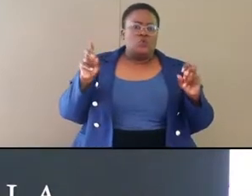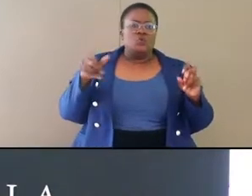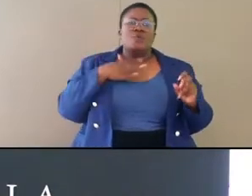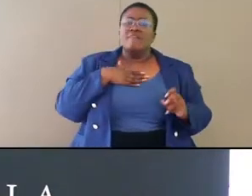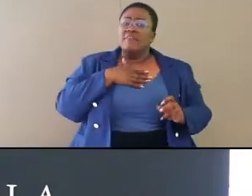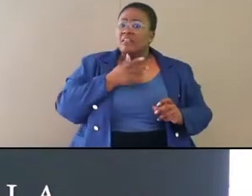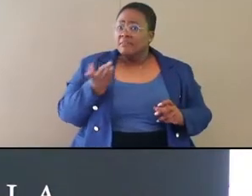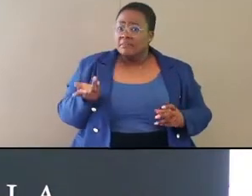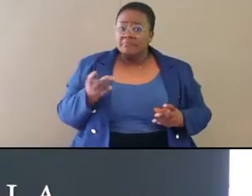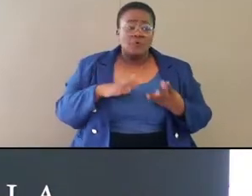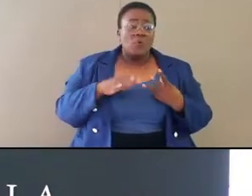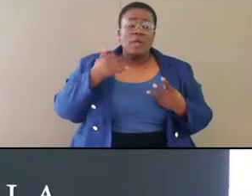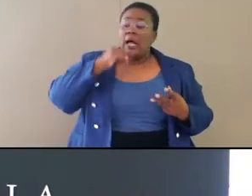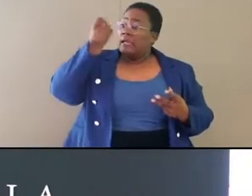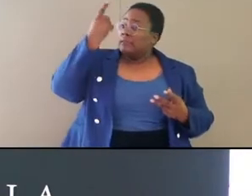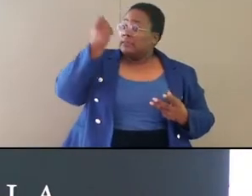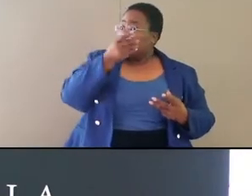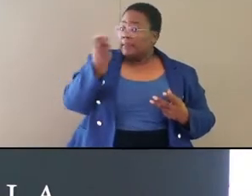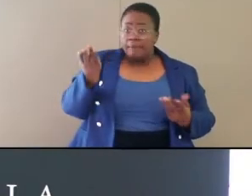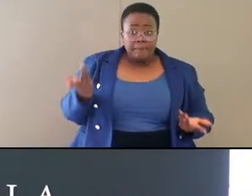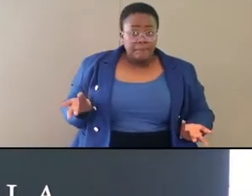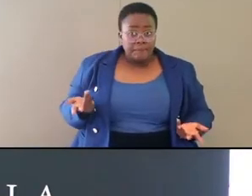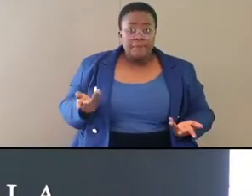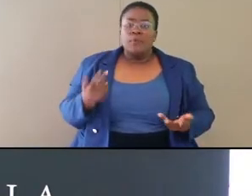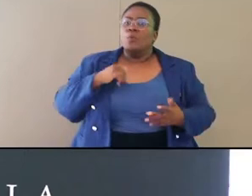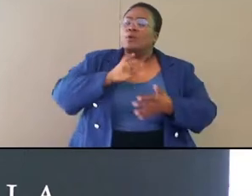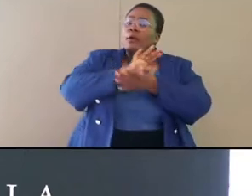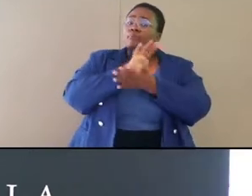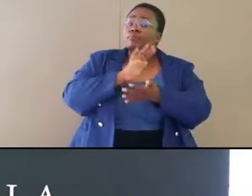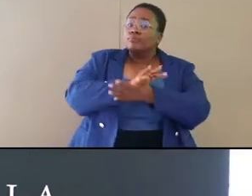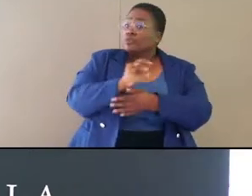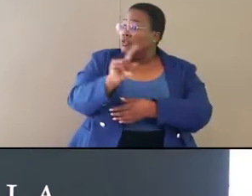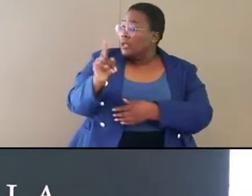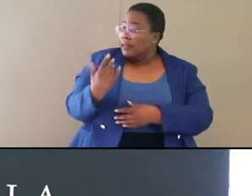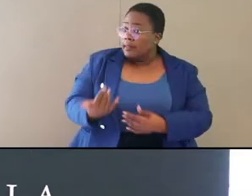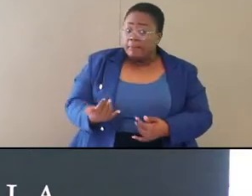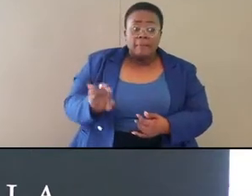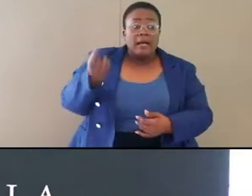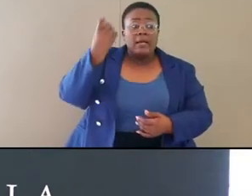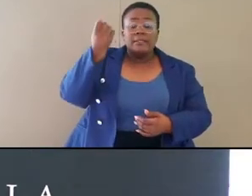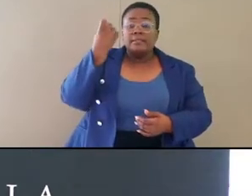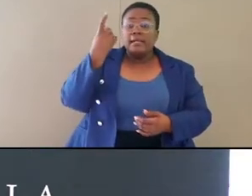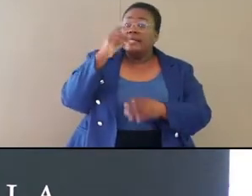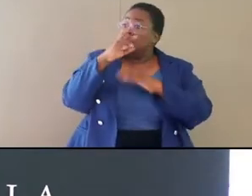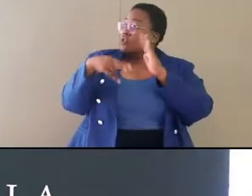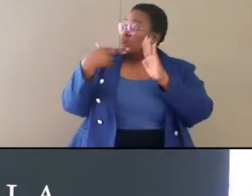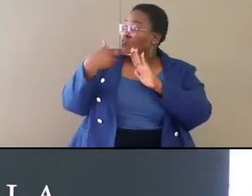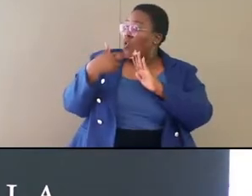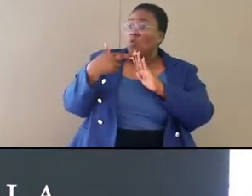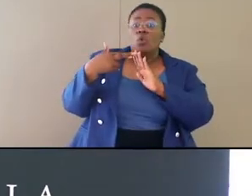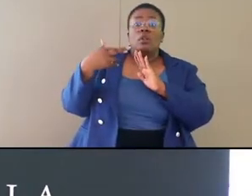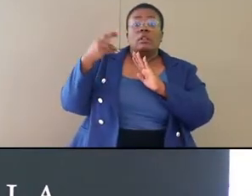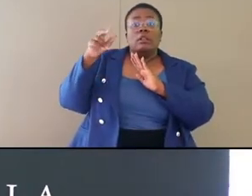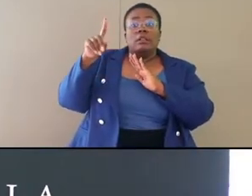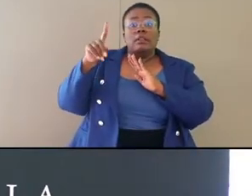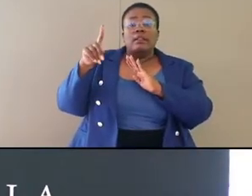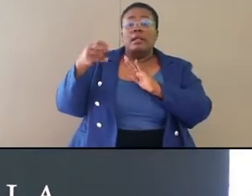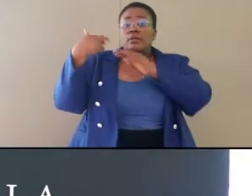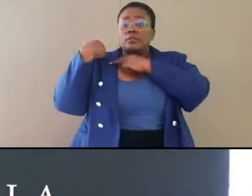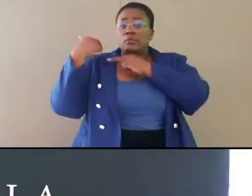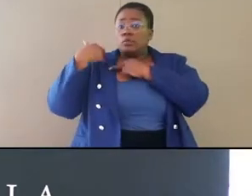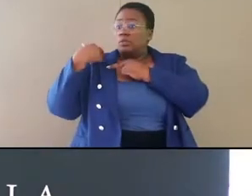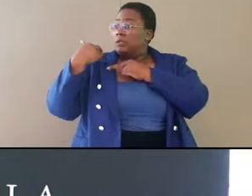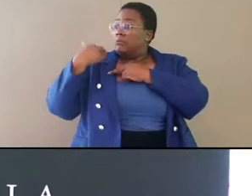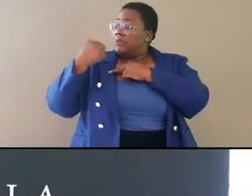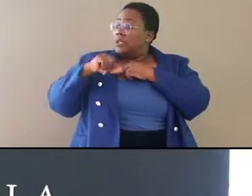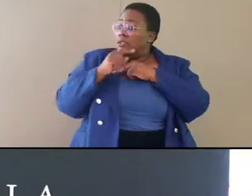them? Do we understand them? Do we appreciate and understand that the roles and responsibilities that have been given to